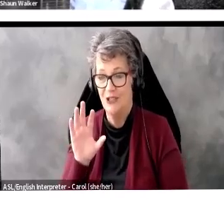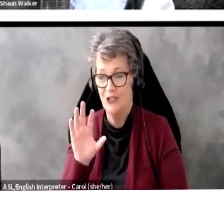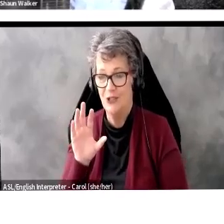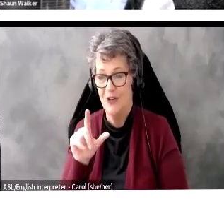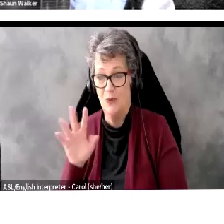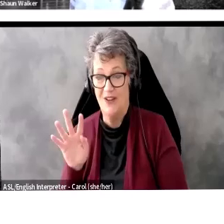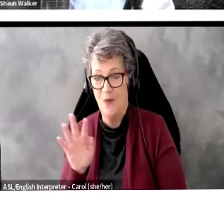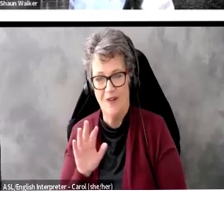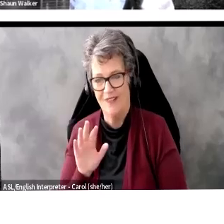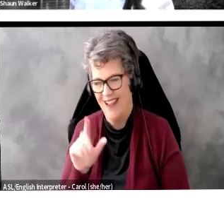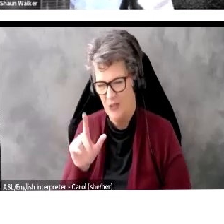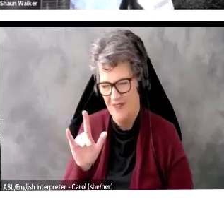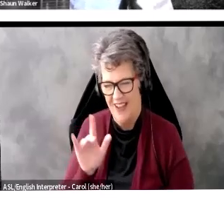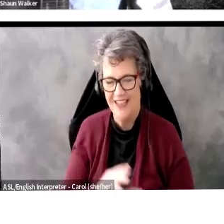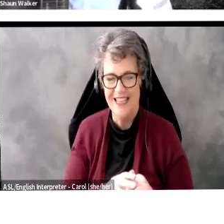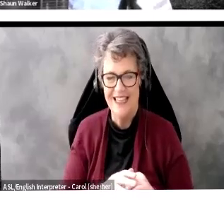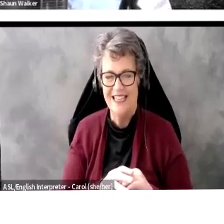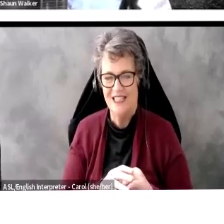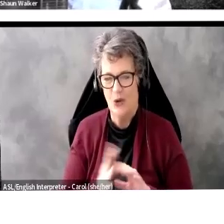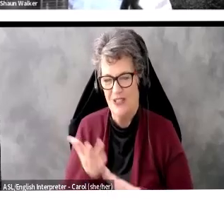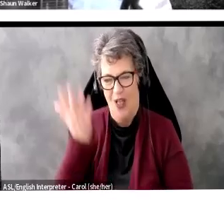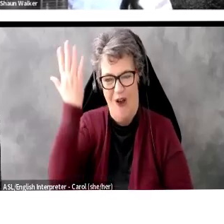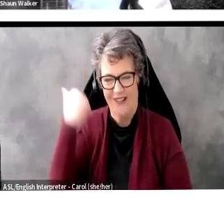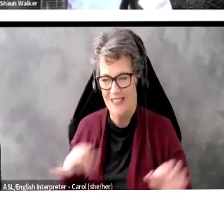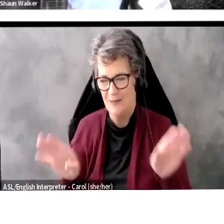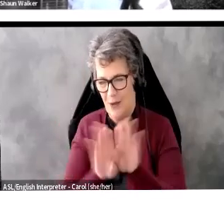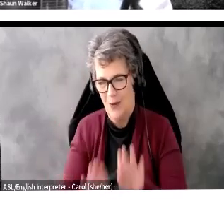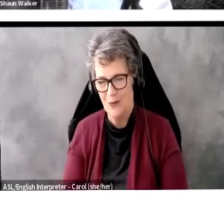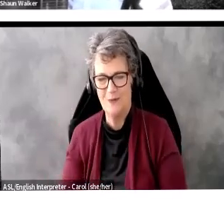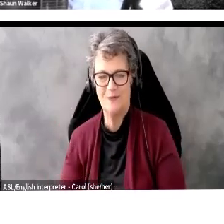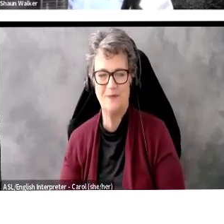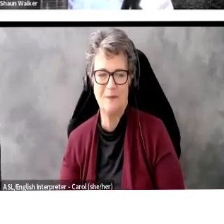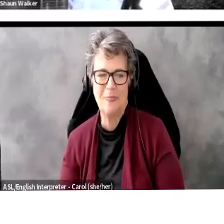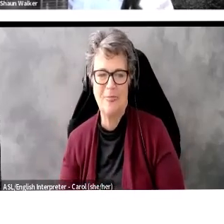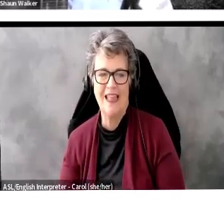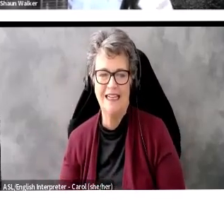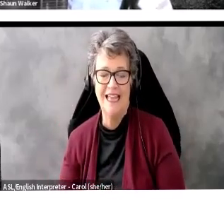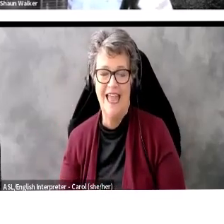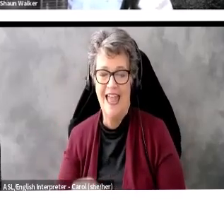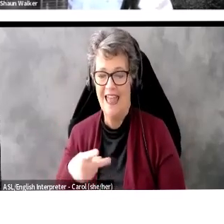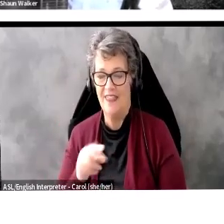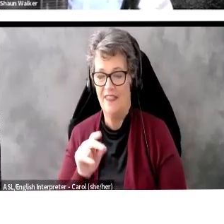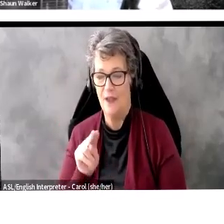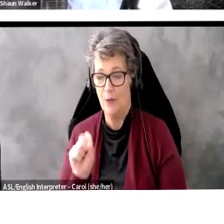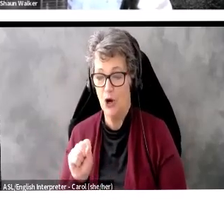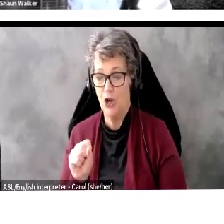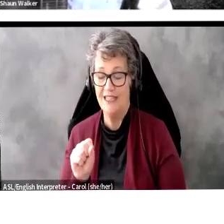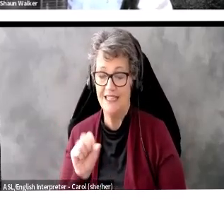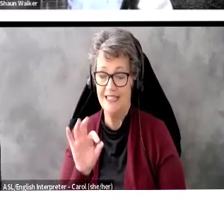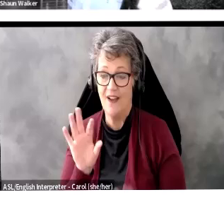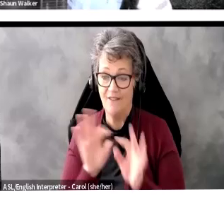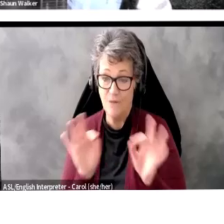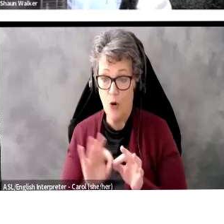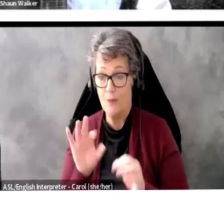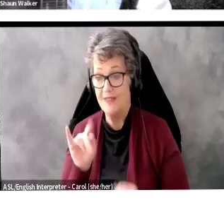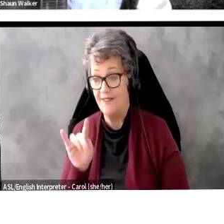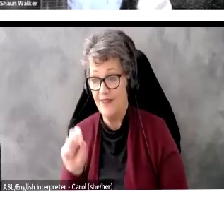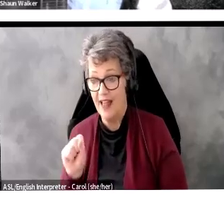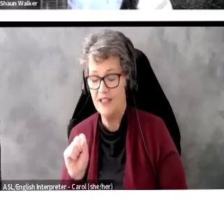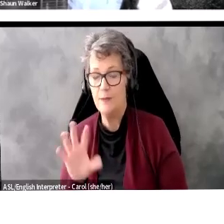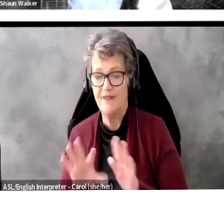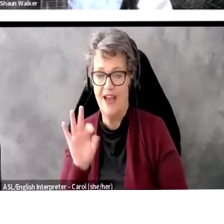not 2025. So it's long since been closed. And then the Perkins forms and files can be found at